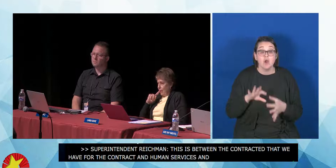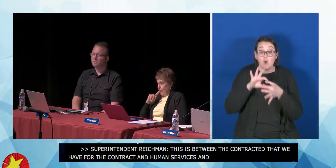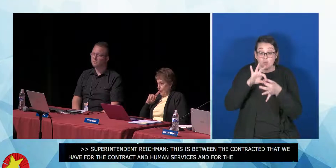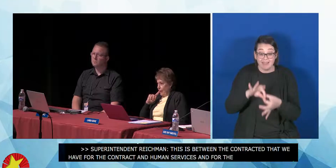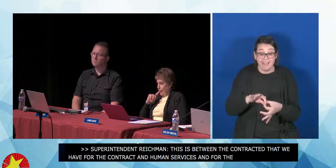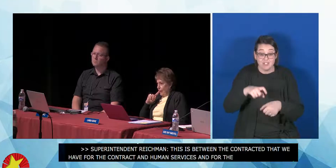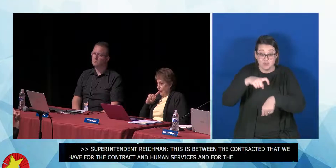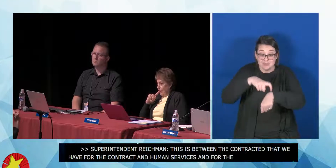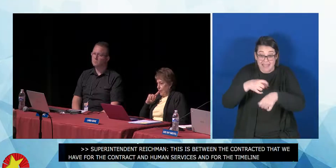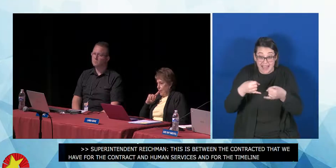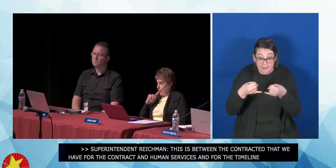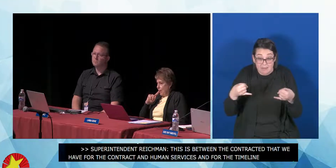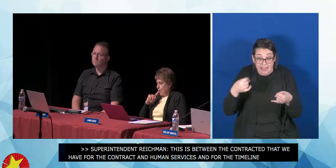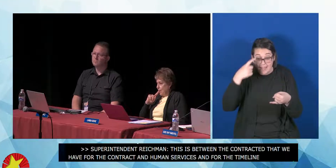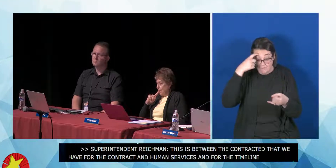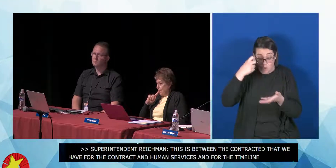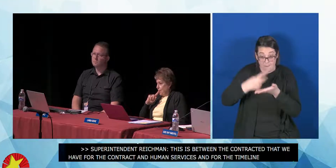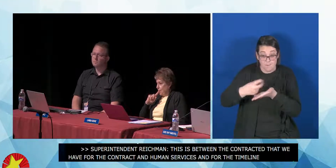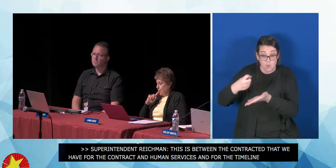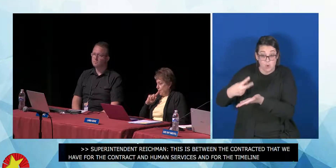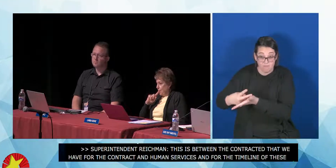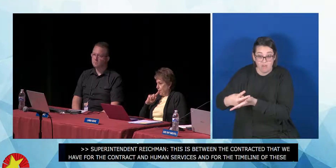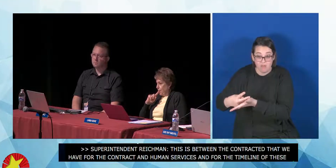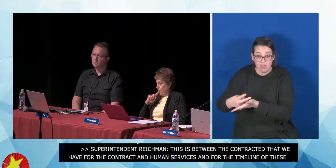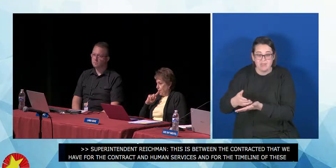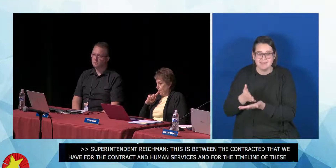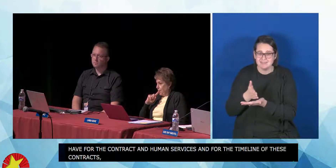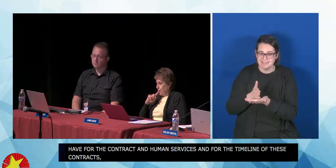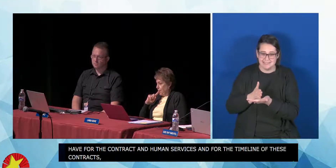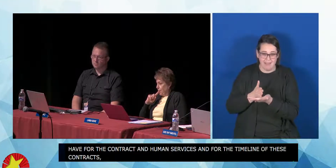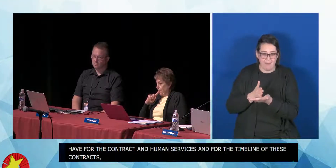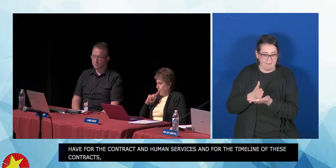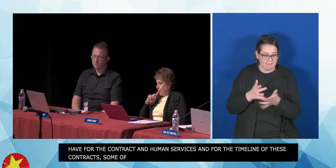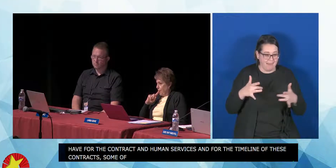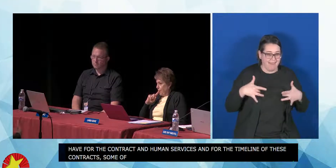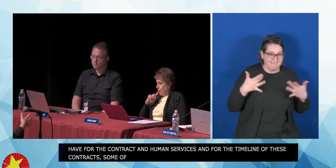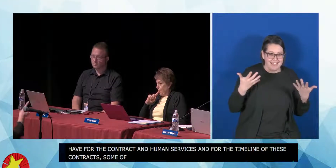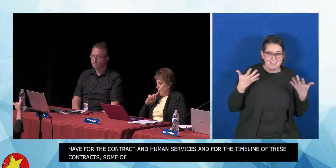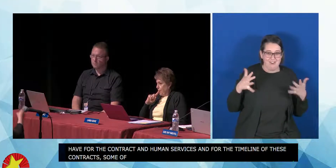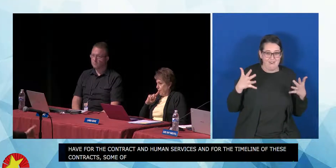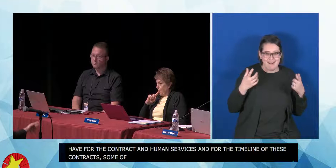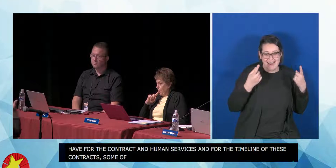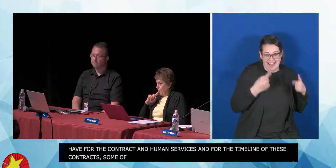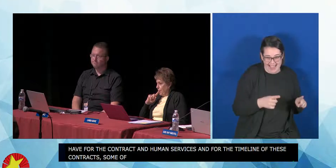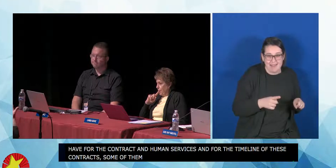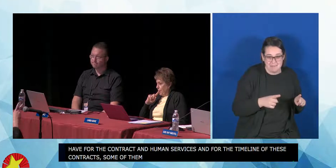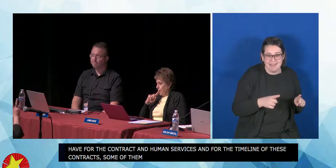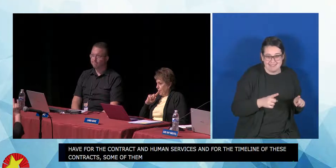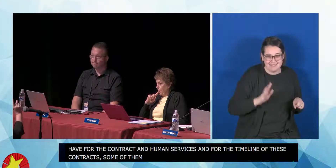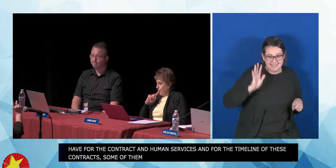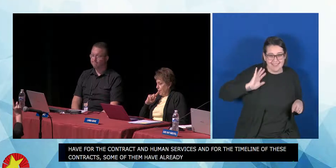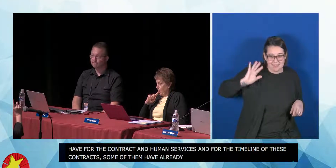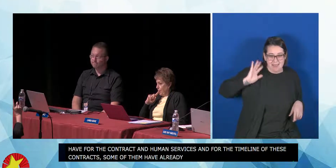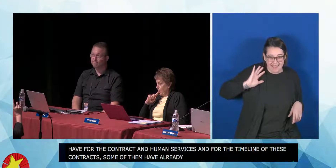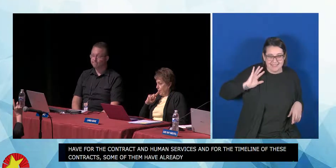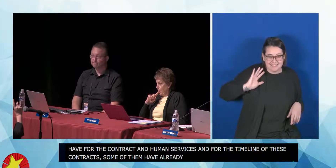contracts, some of them have already occurred, so you